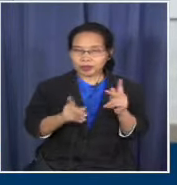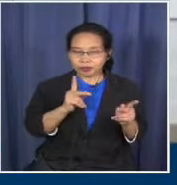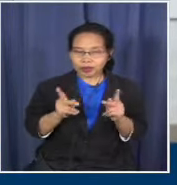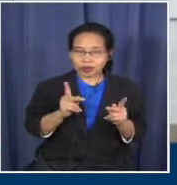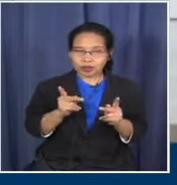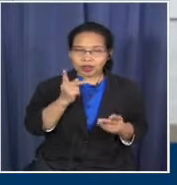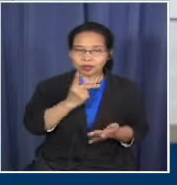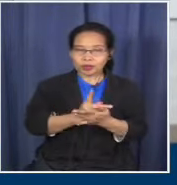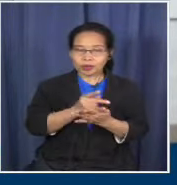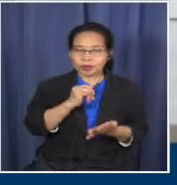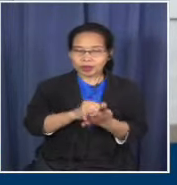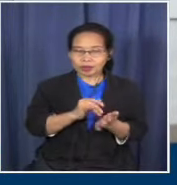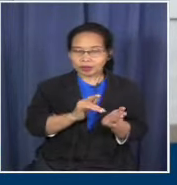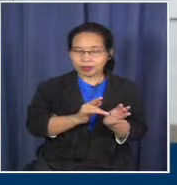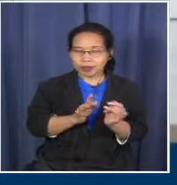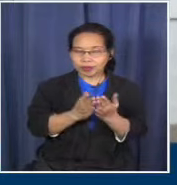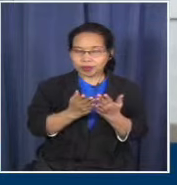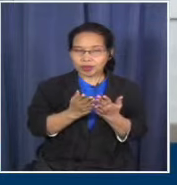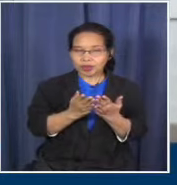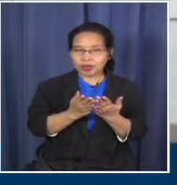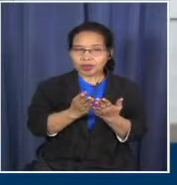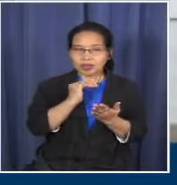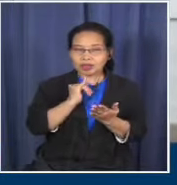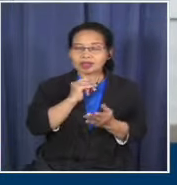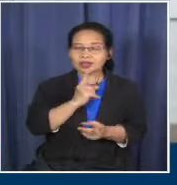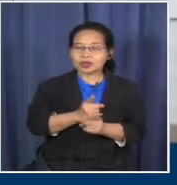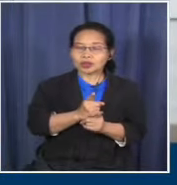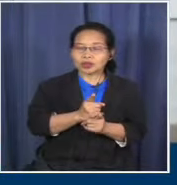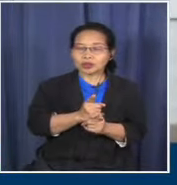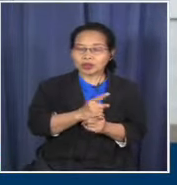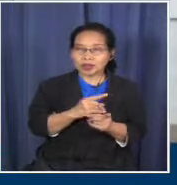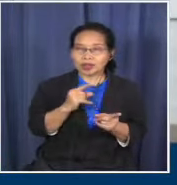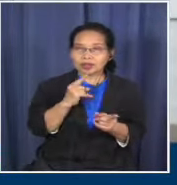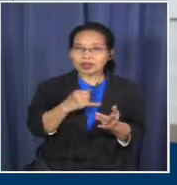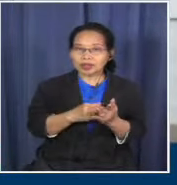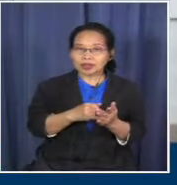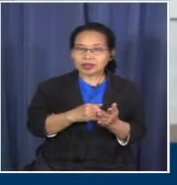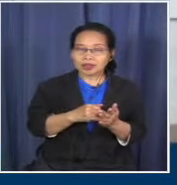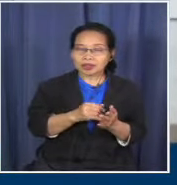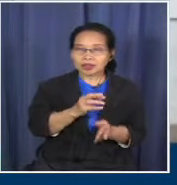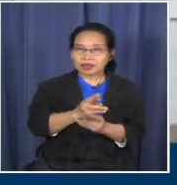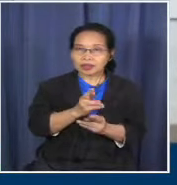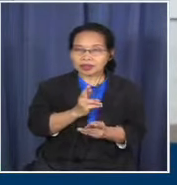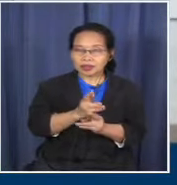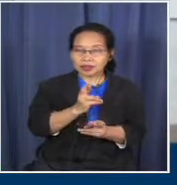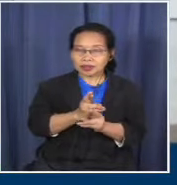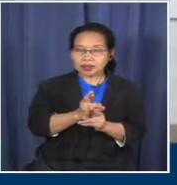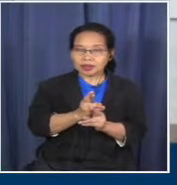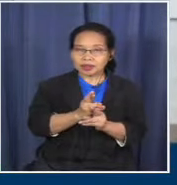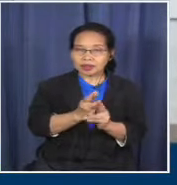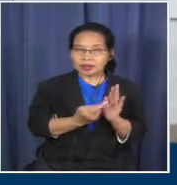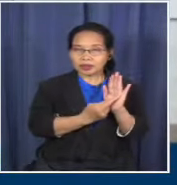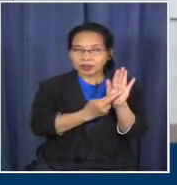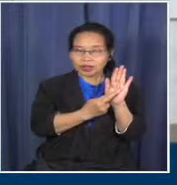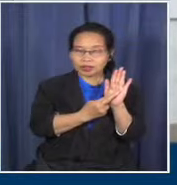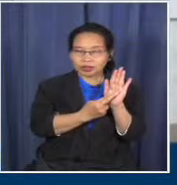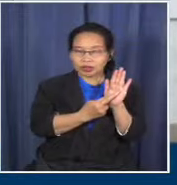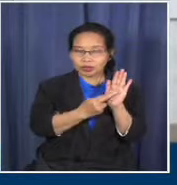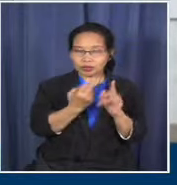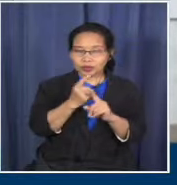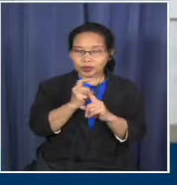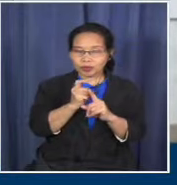Many thousands of years ago before man discovered it, proving that the Bible is authentic